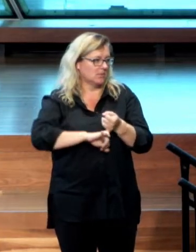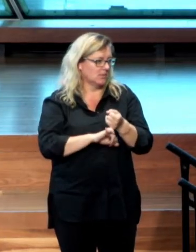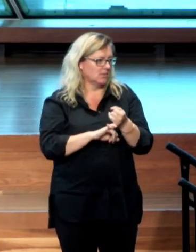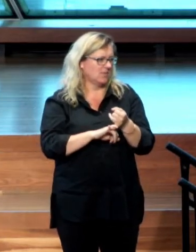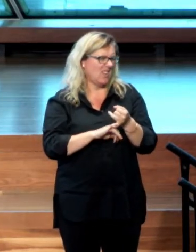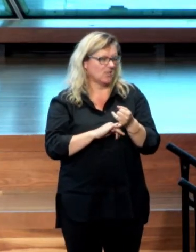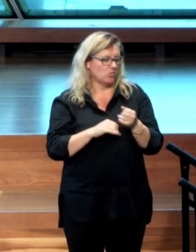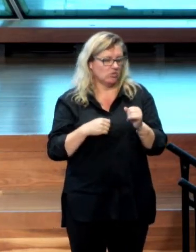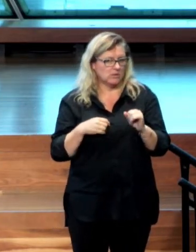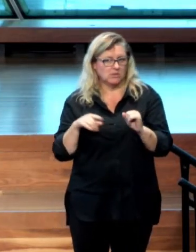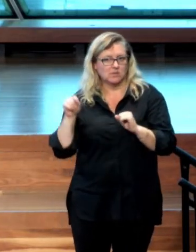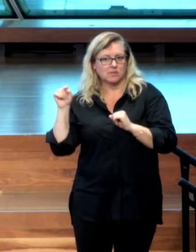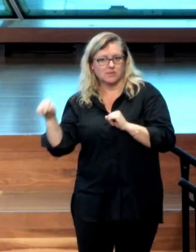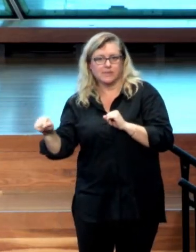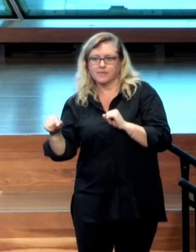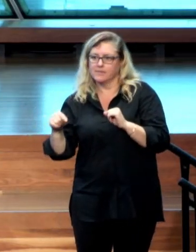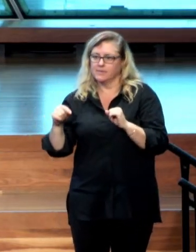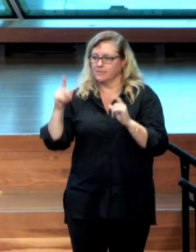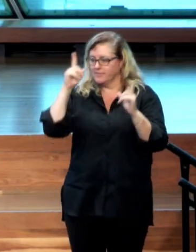Creative Industries.